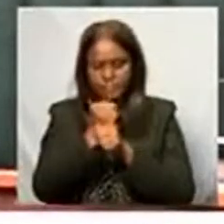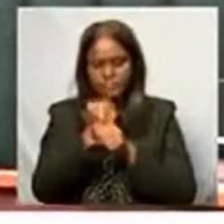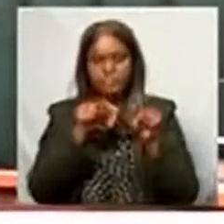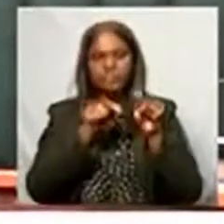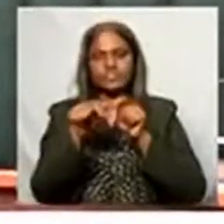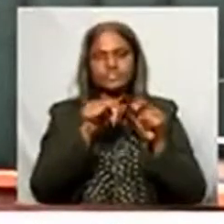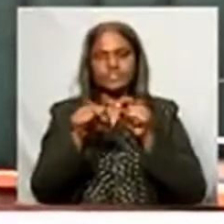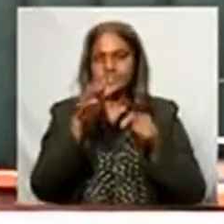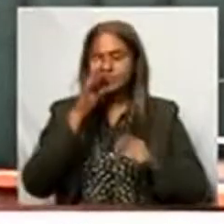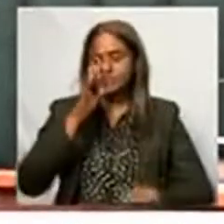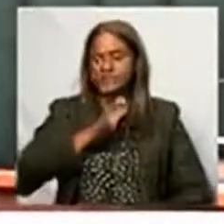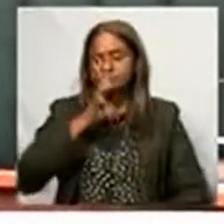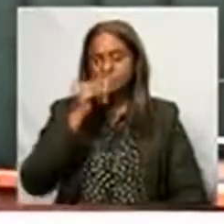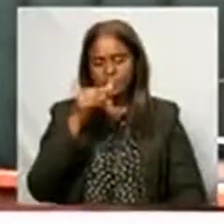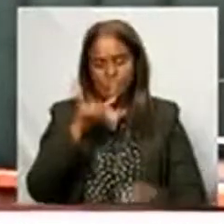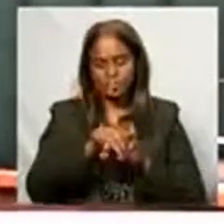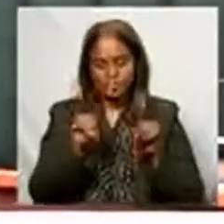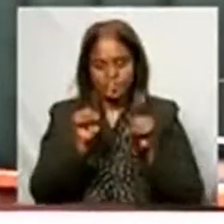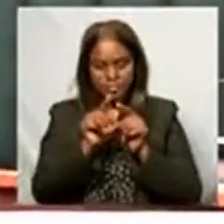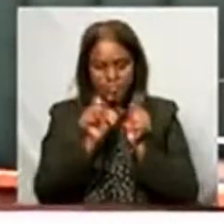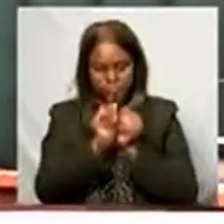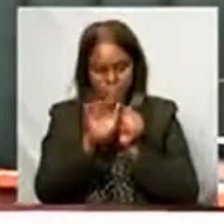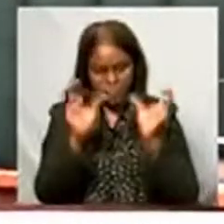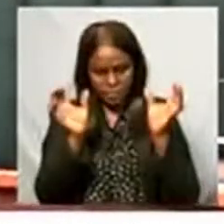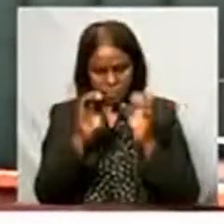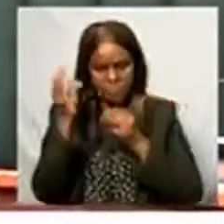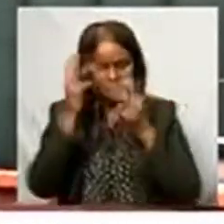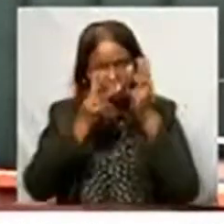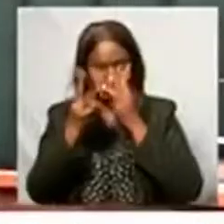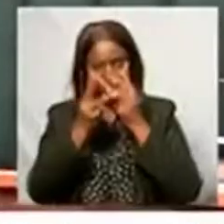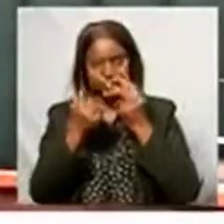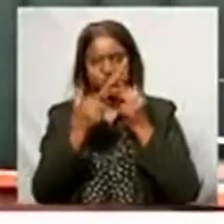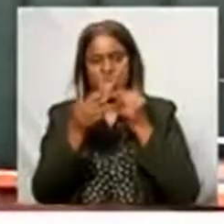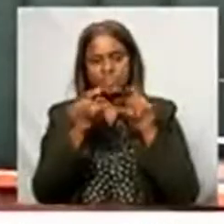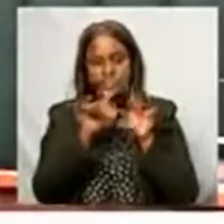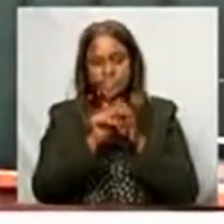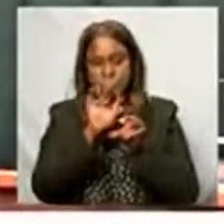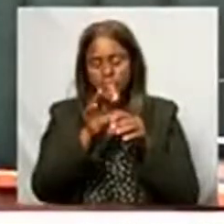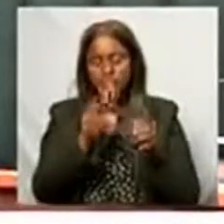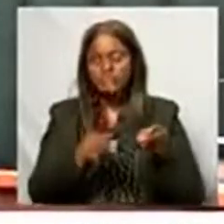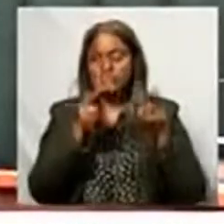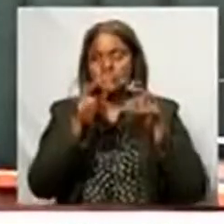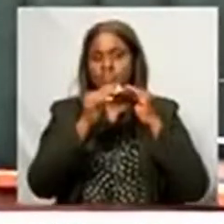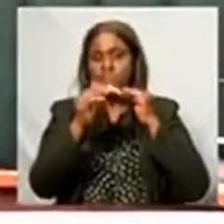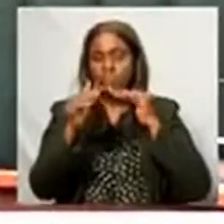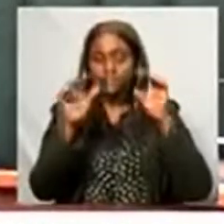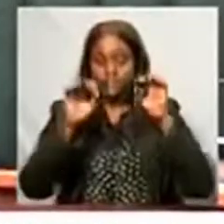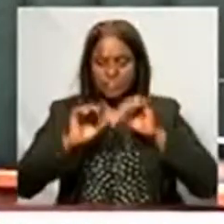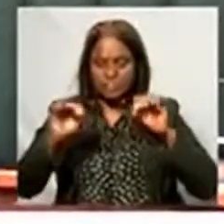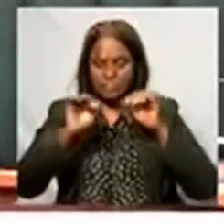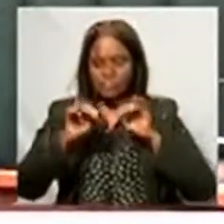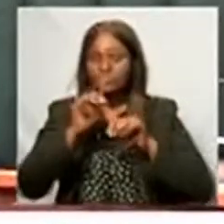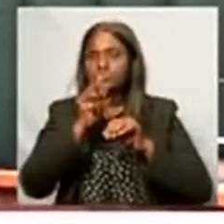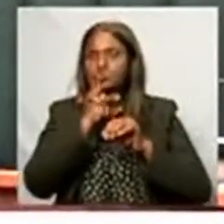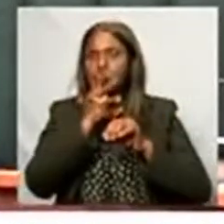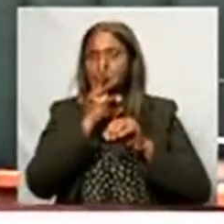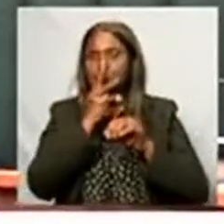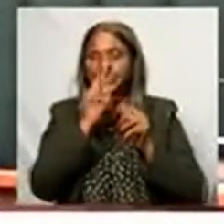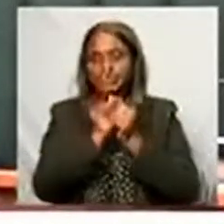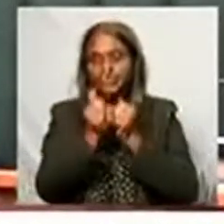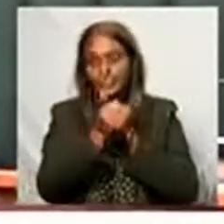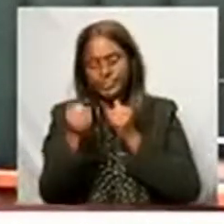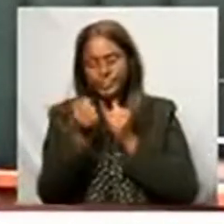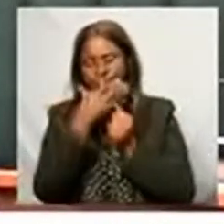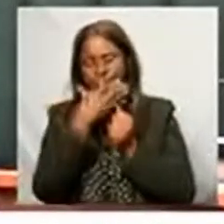regulations. Madam Speaker, regarding the committee's concern on the high levels of non-revenue water among